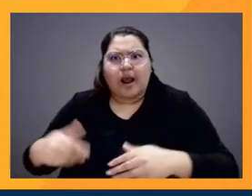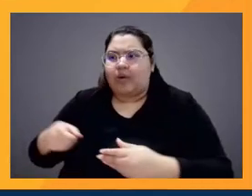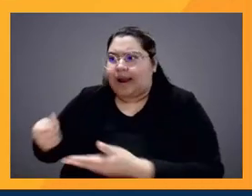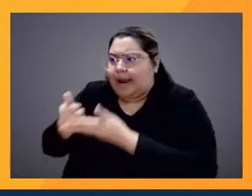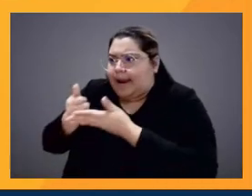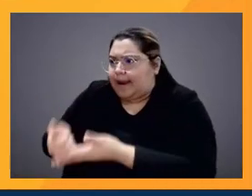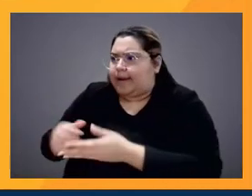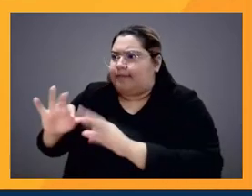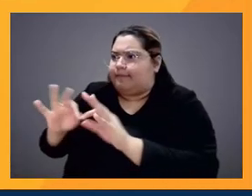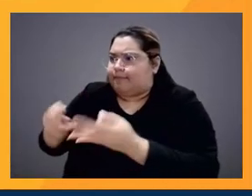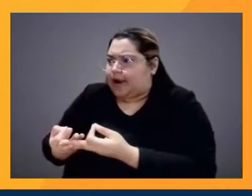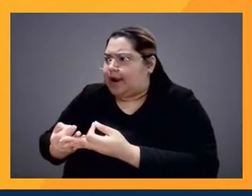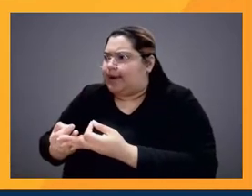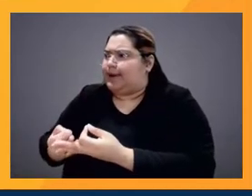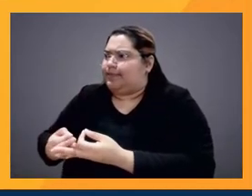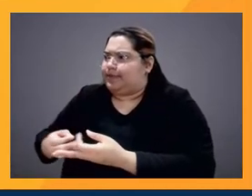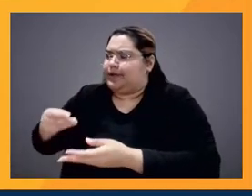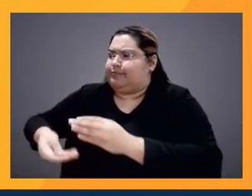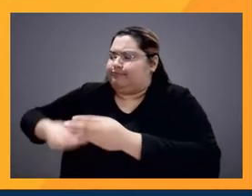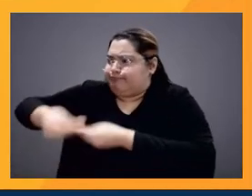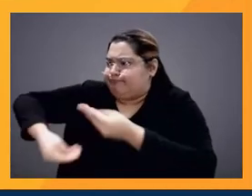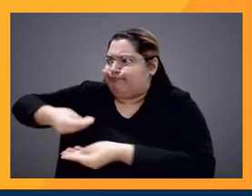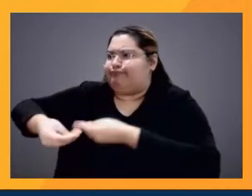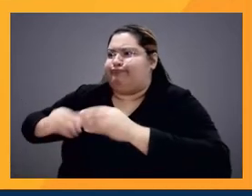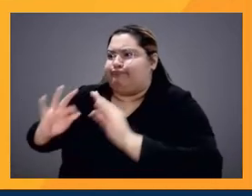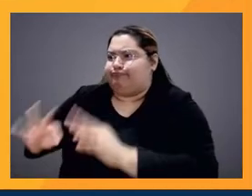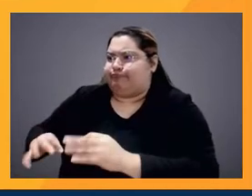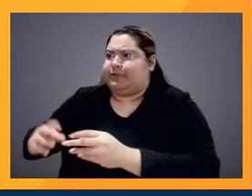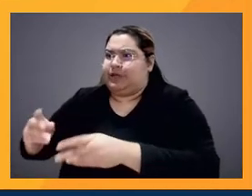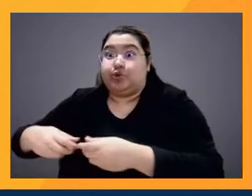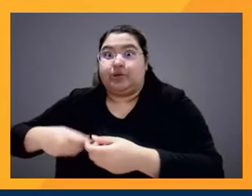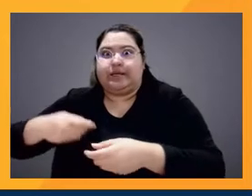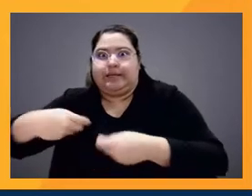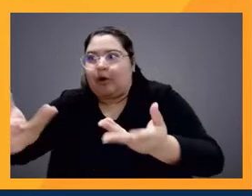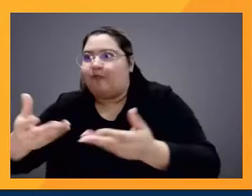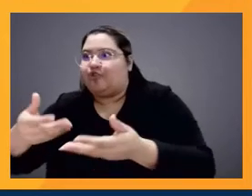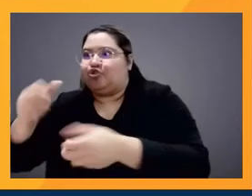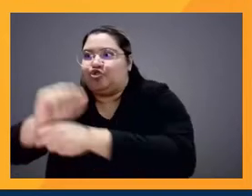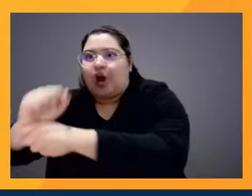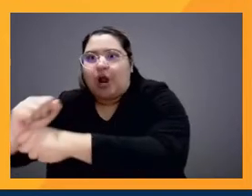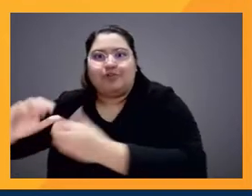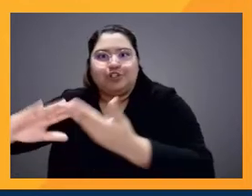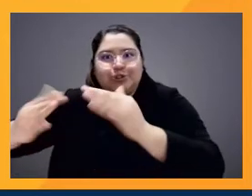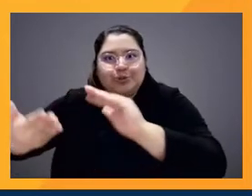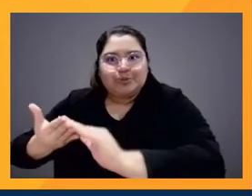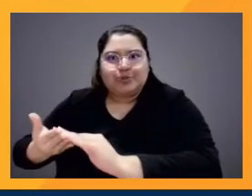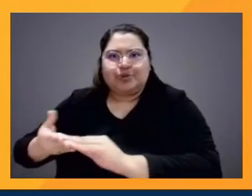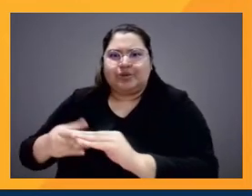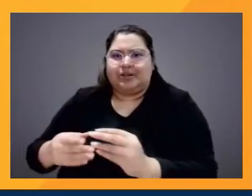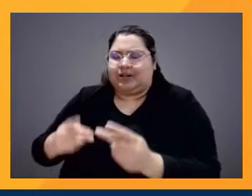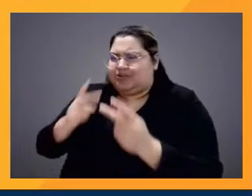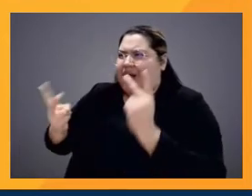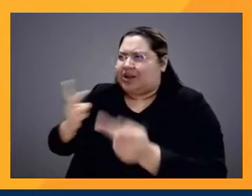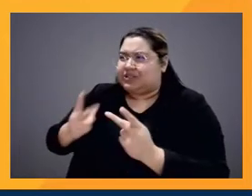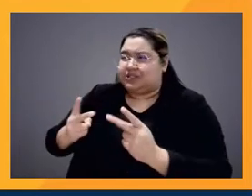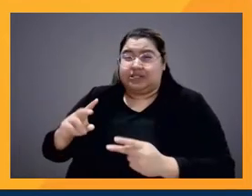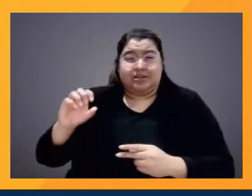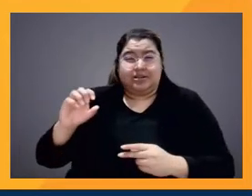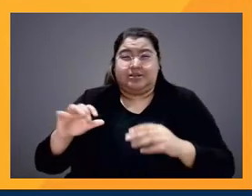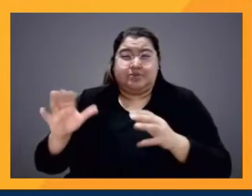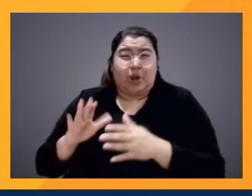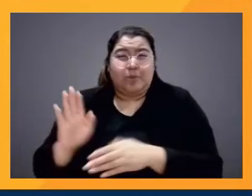very first one in East Los Angeles, and I grew up working with him in the veterinary hospital and learning how much hard